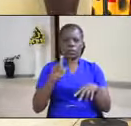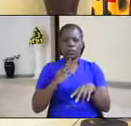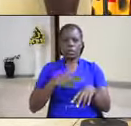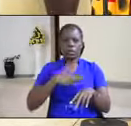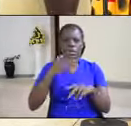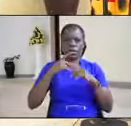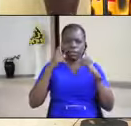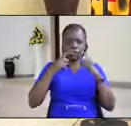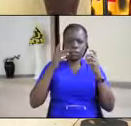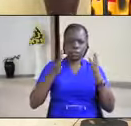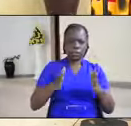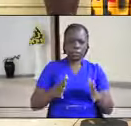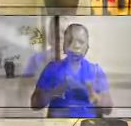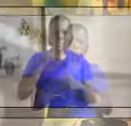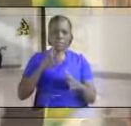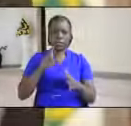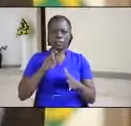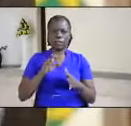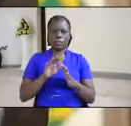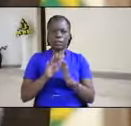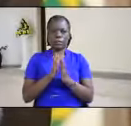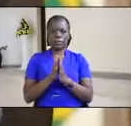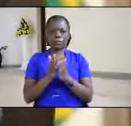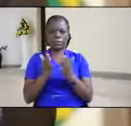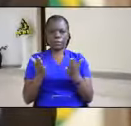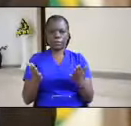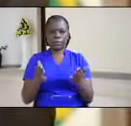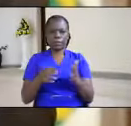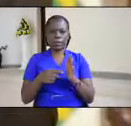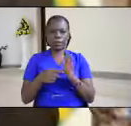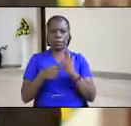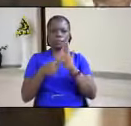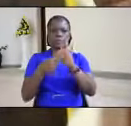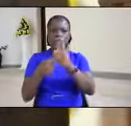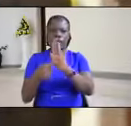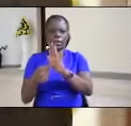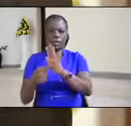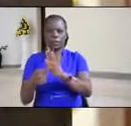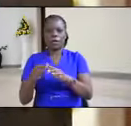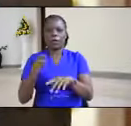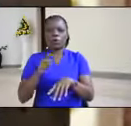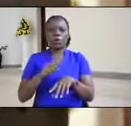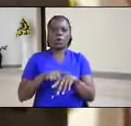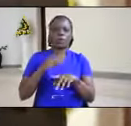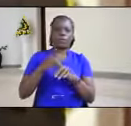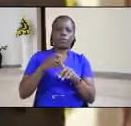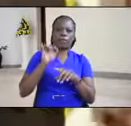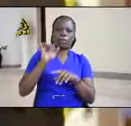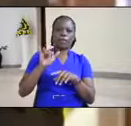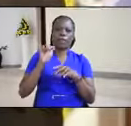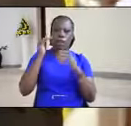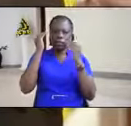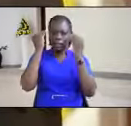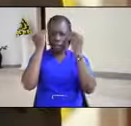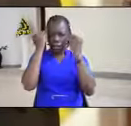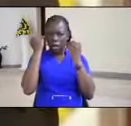all the sins those books reveal, when from that